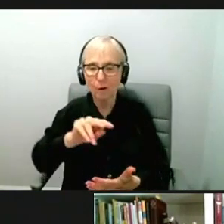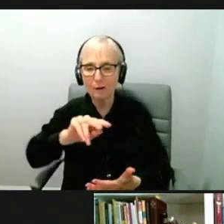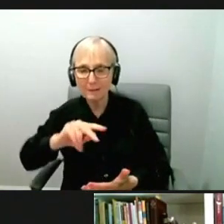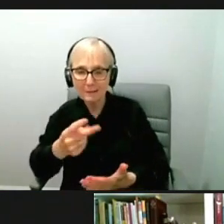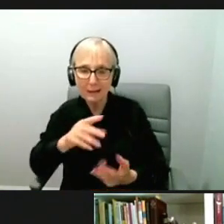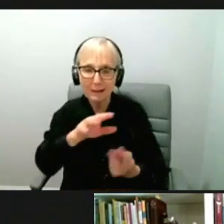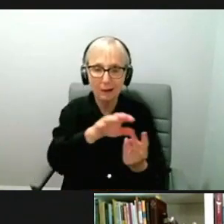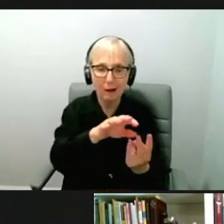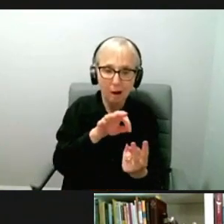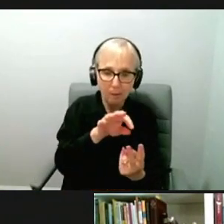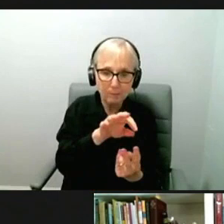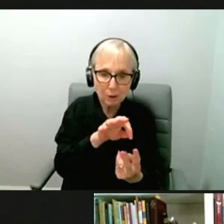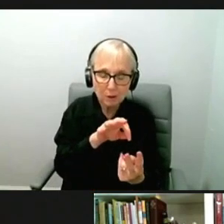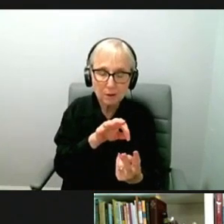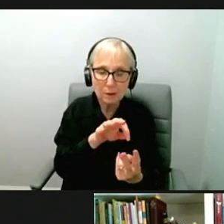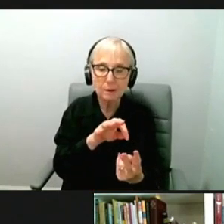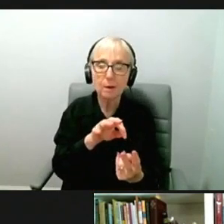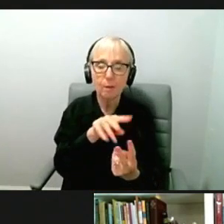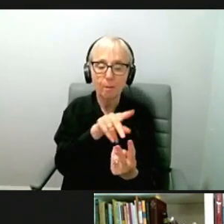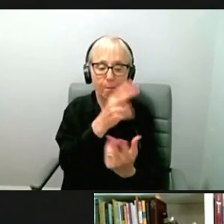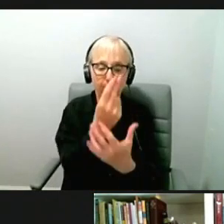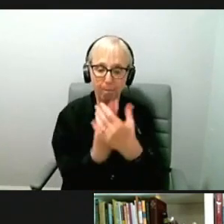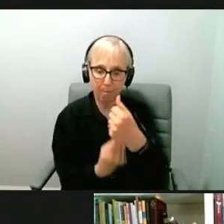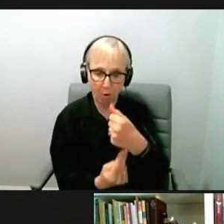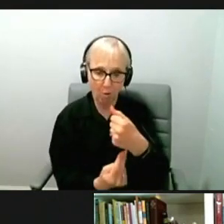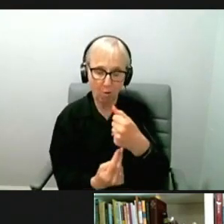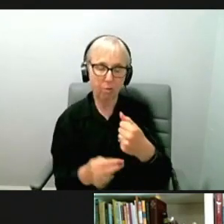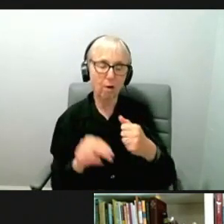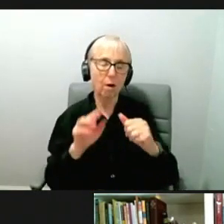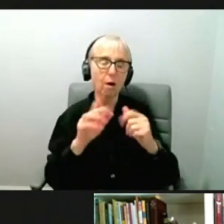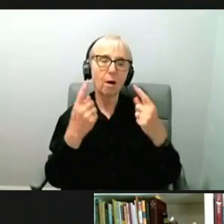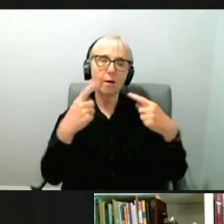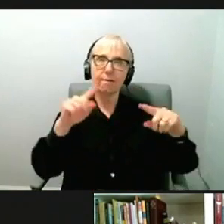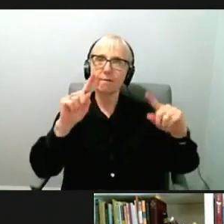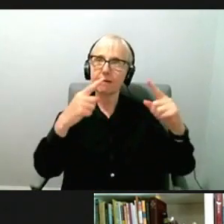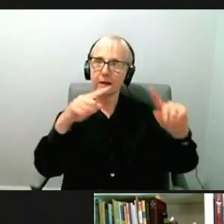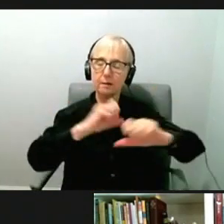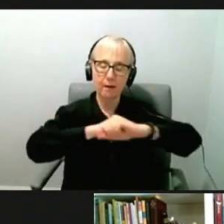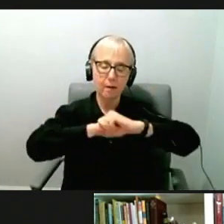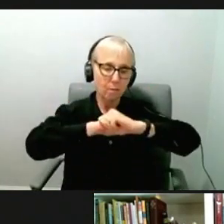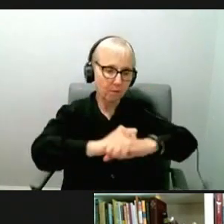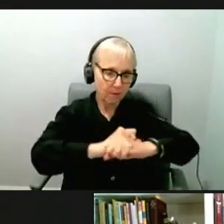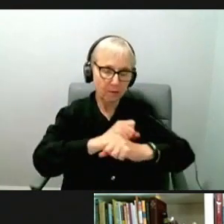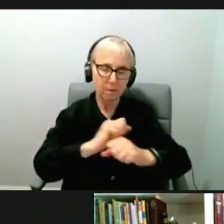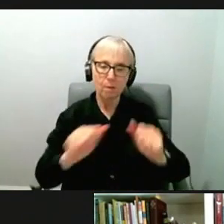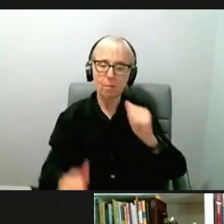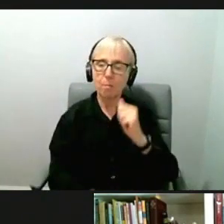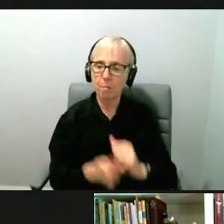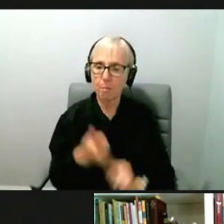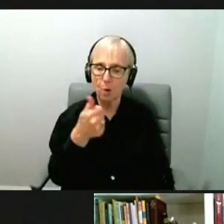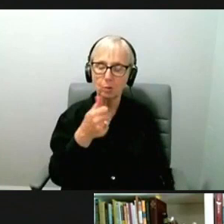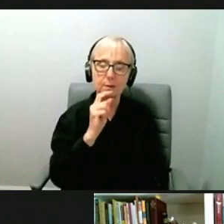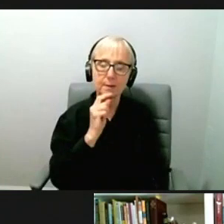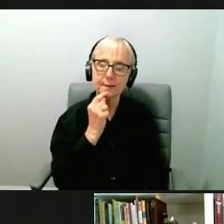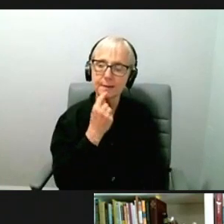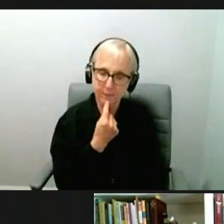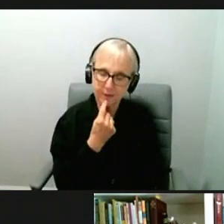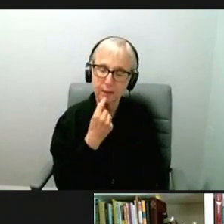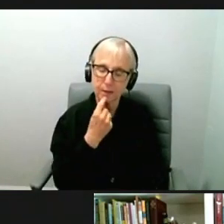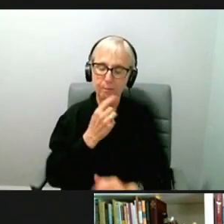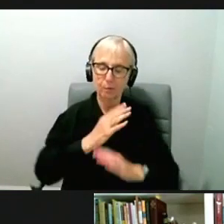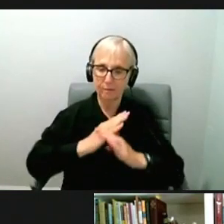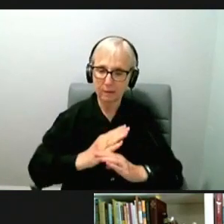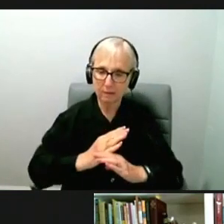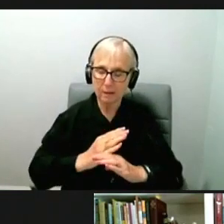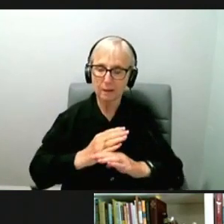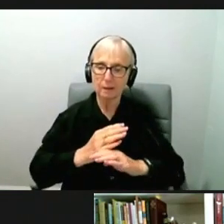option. Both Pfizer and Moderna, again, are extremely effective at preventing the most severe outcomes, keeping your kid out of the hospital, keeping